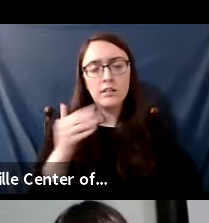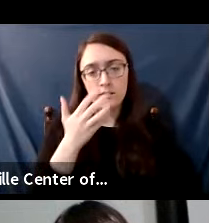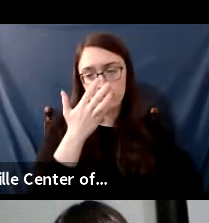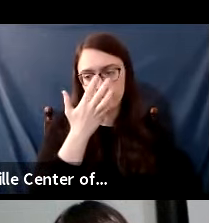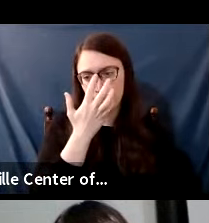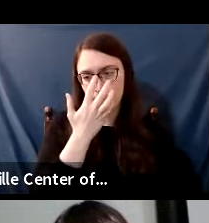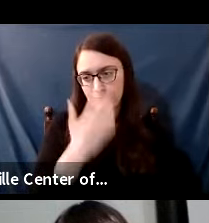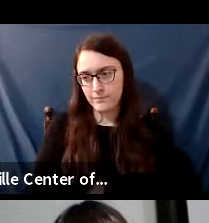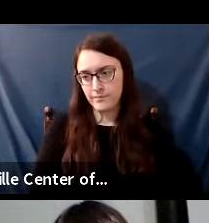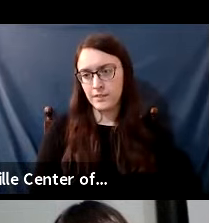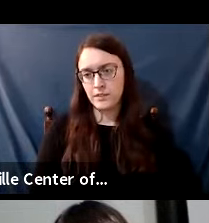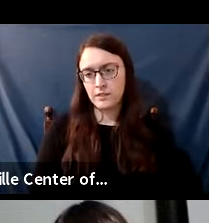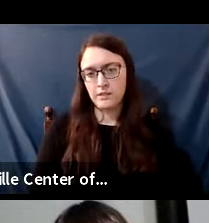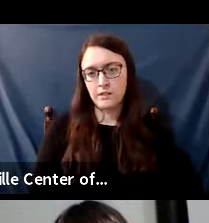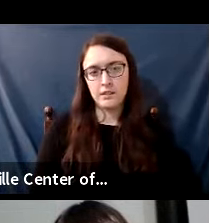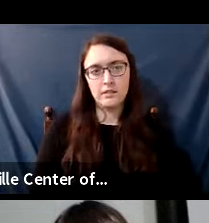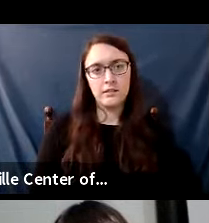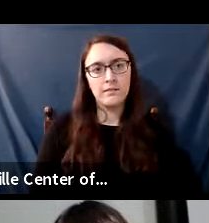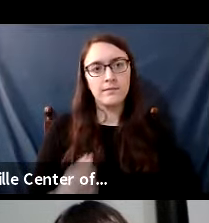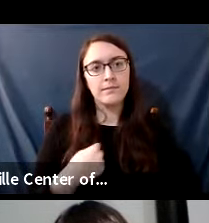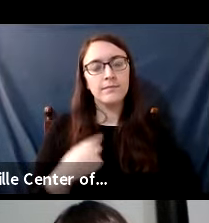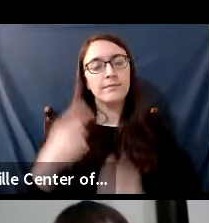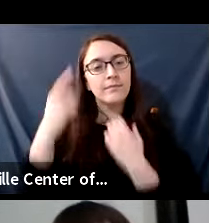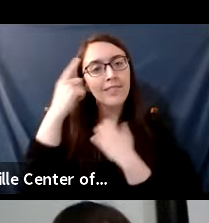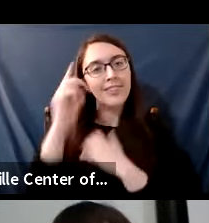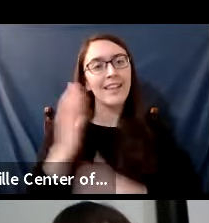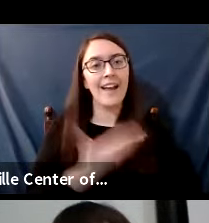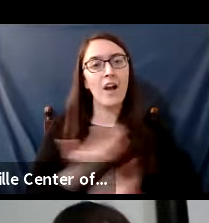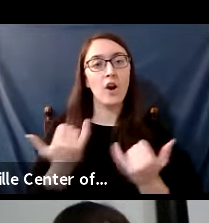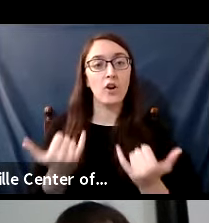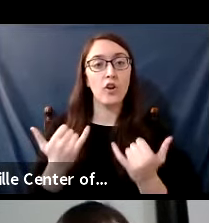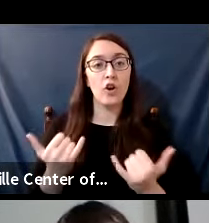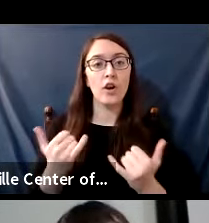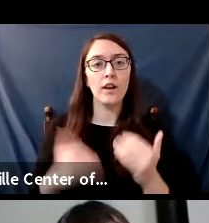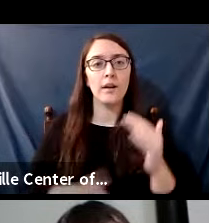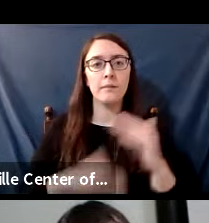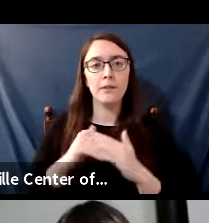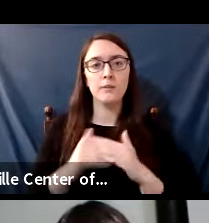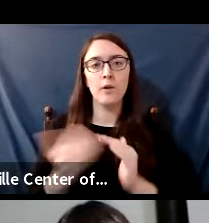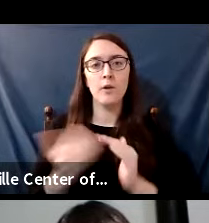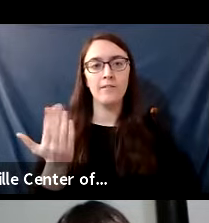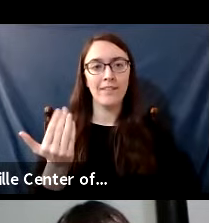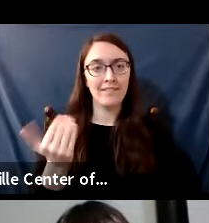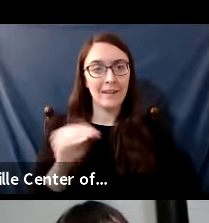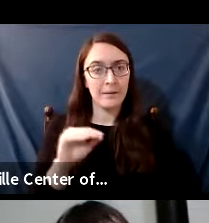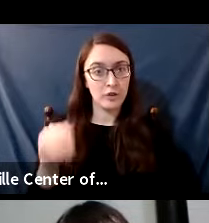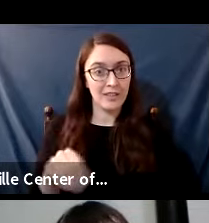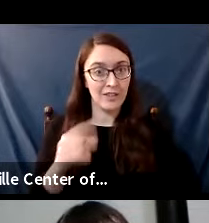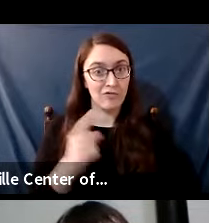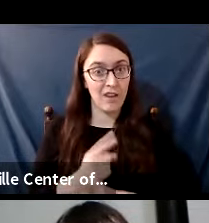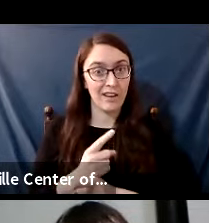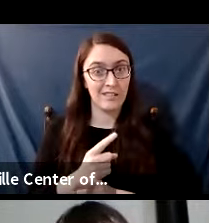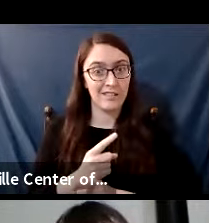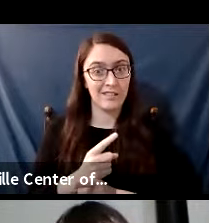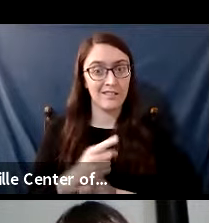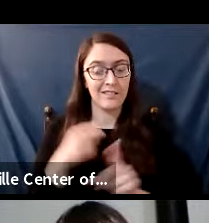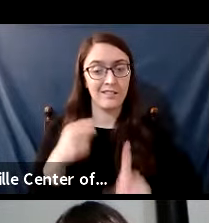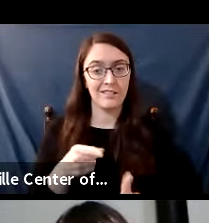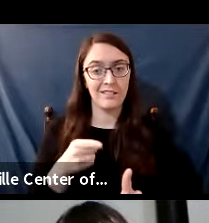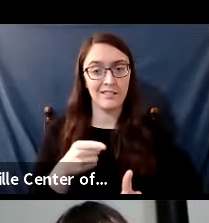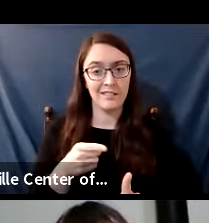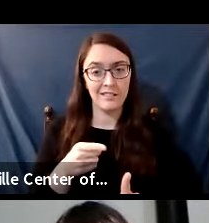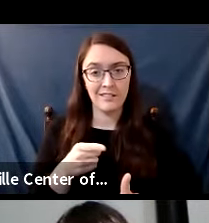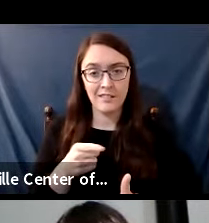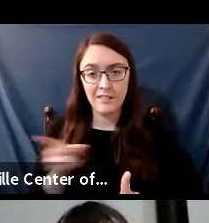So I believe our current benchmark has us at 15%. Is that right? 16 point.